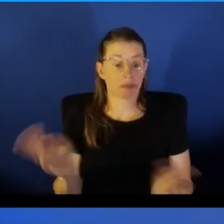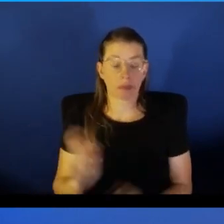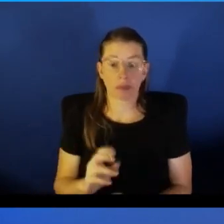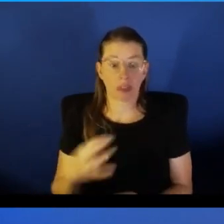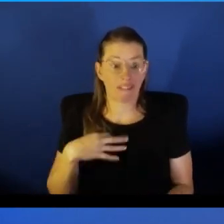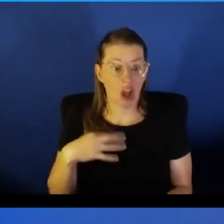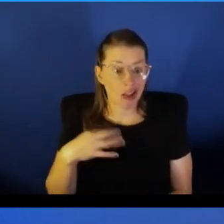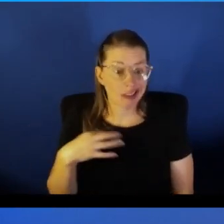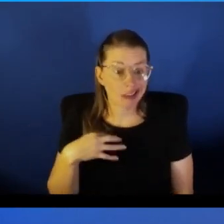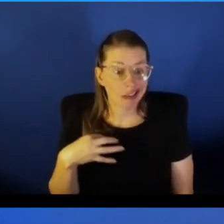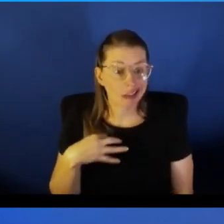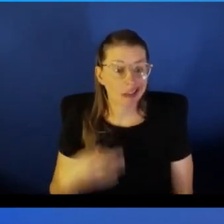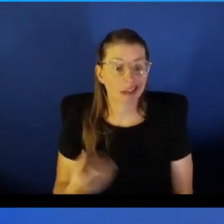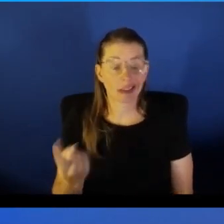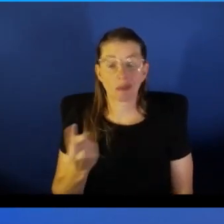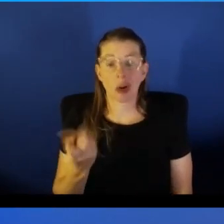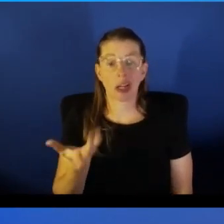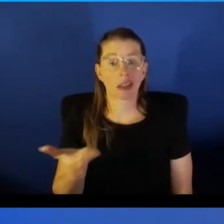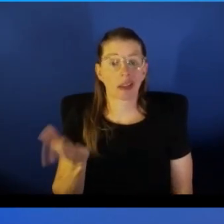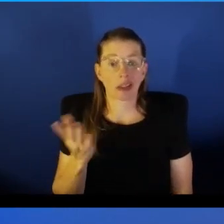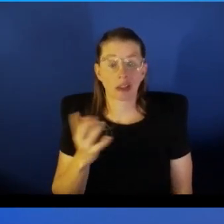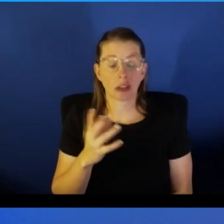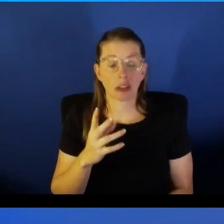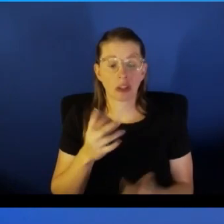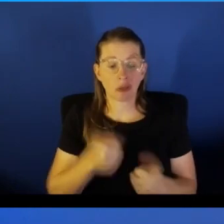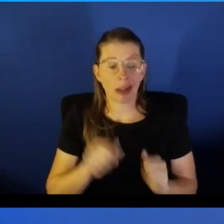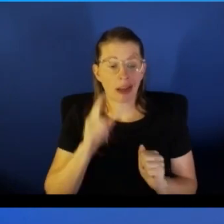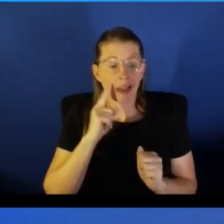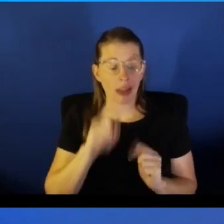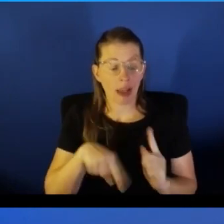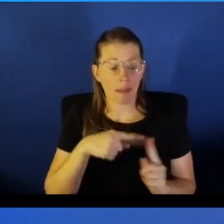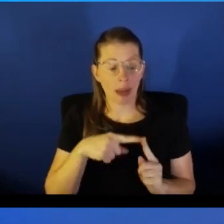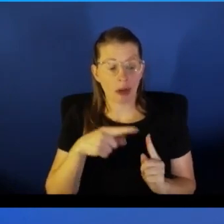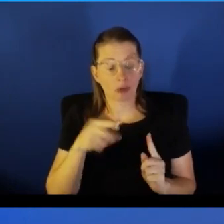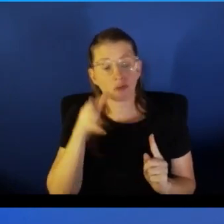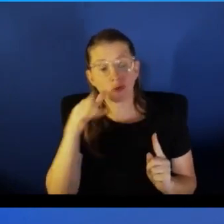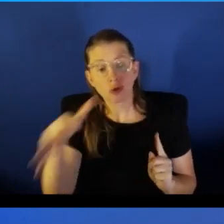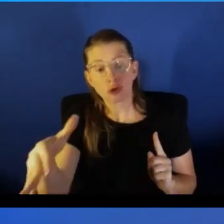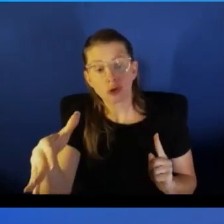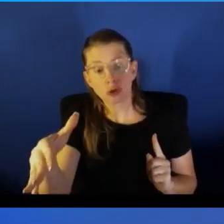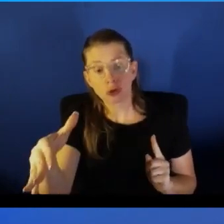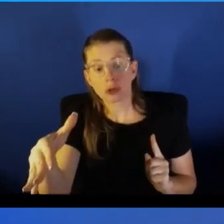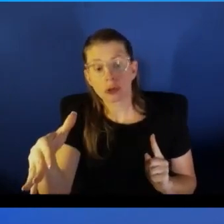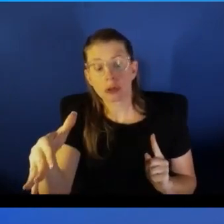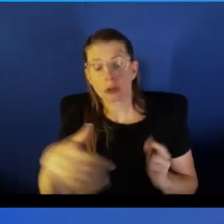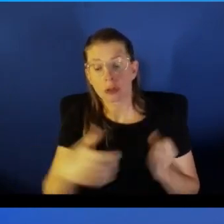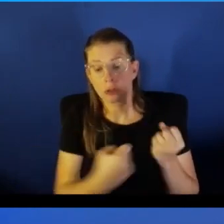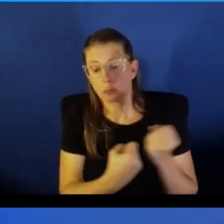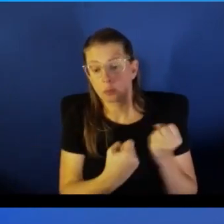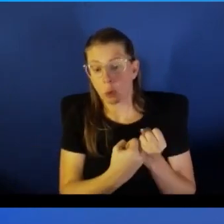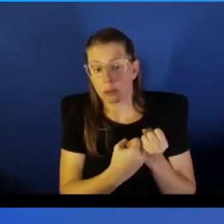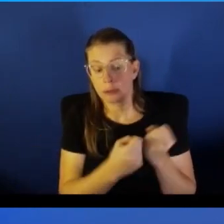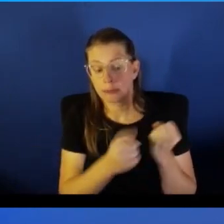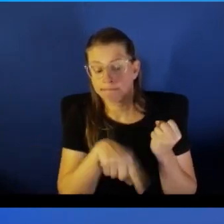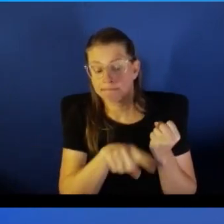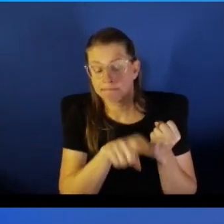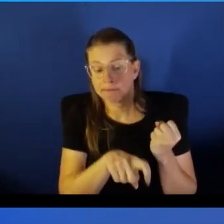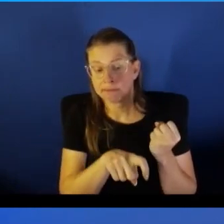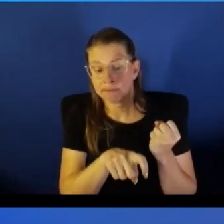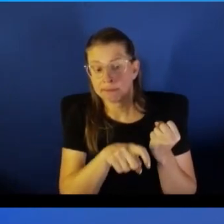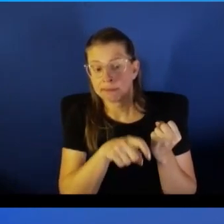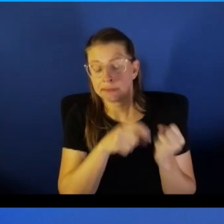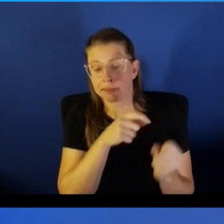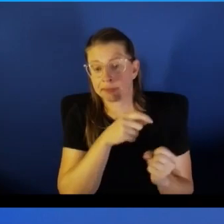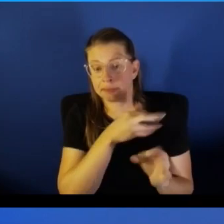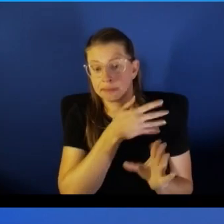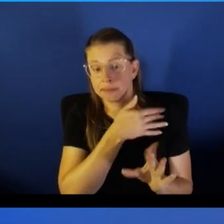volunteering someplace, just to really try to think about that trajectory, and then what supports an individual might need along the way, and then kind of get